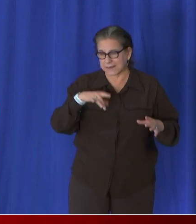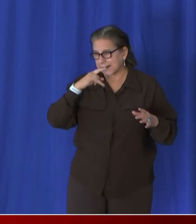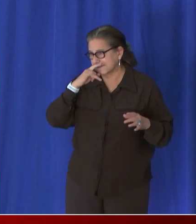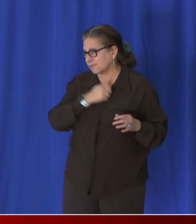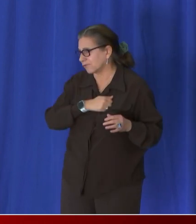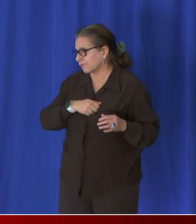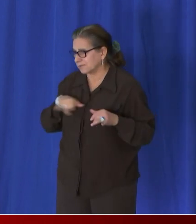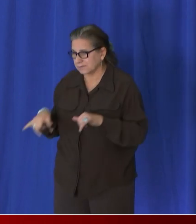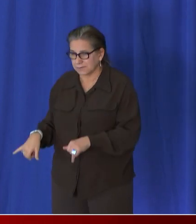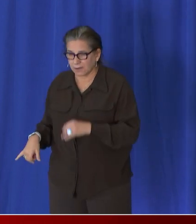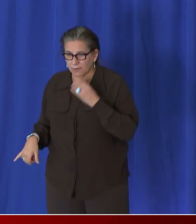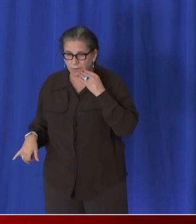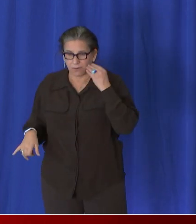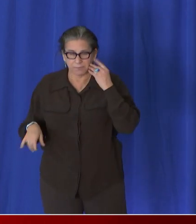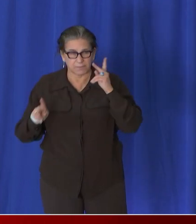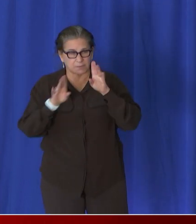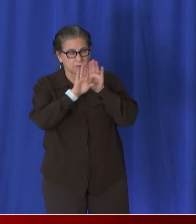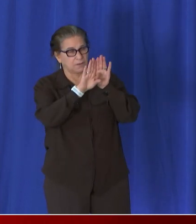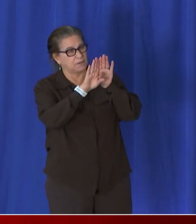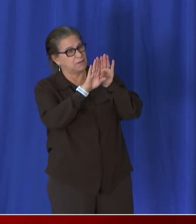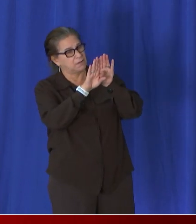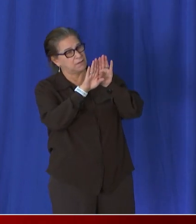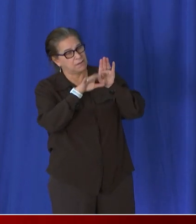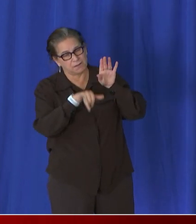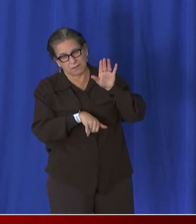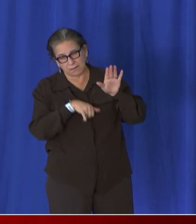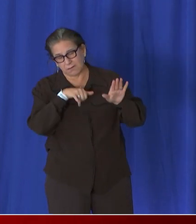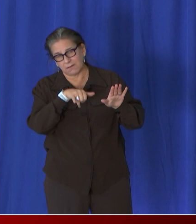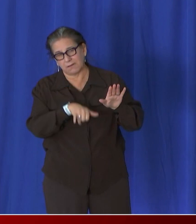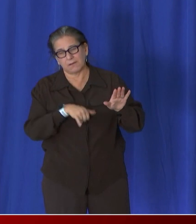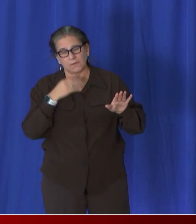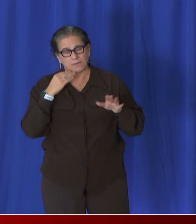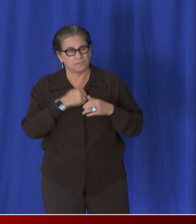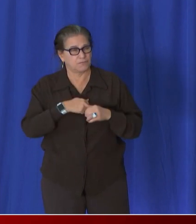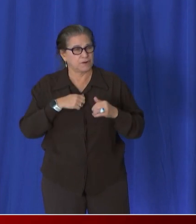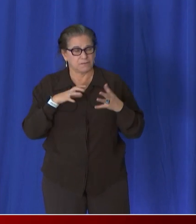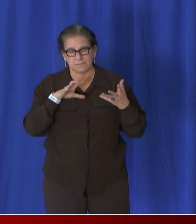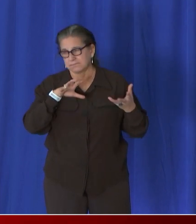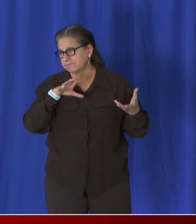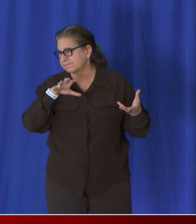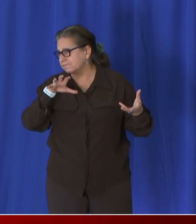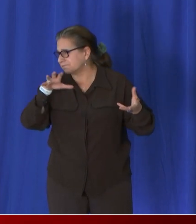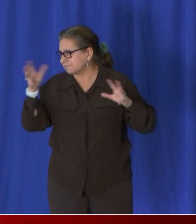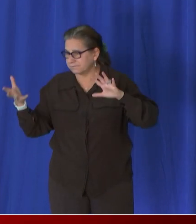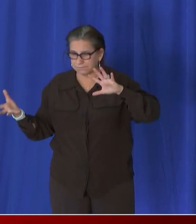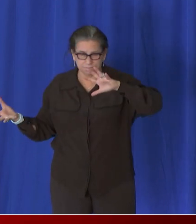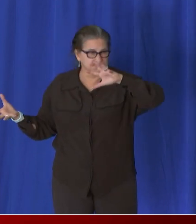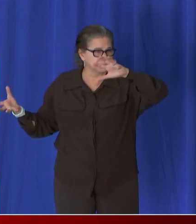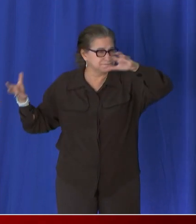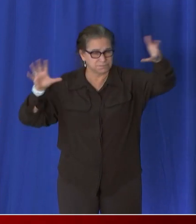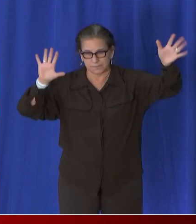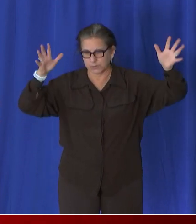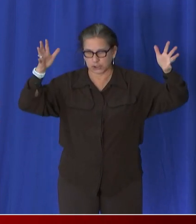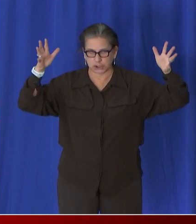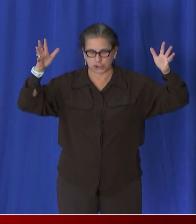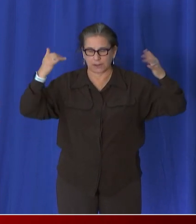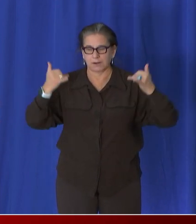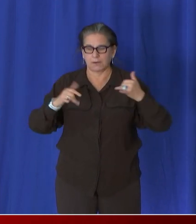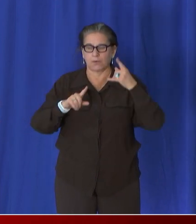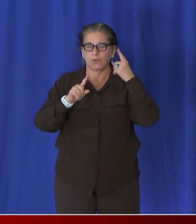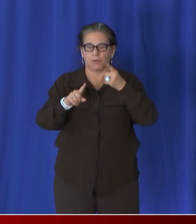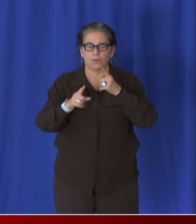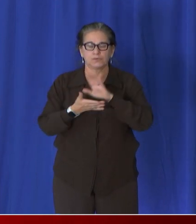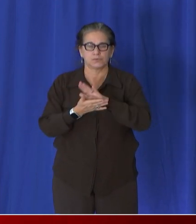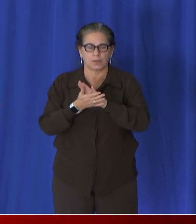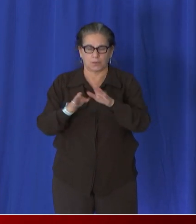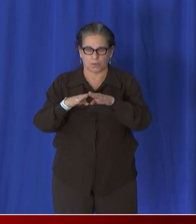we did everything we could to get our kids back, and we're the first in the region to have in-person learning in DC, so we're proud of that, and we're going